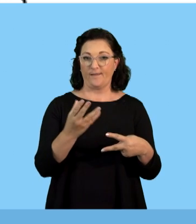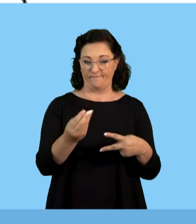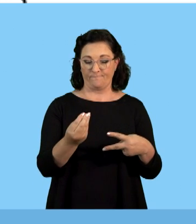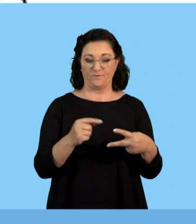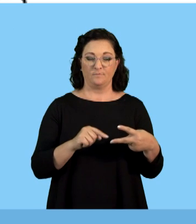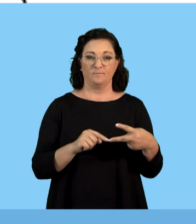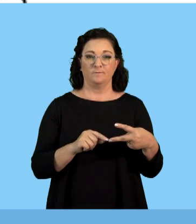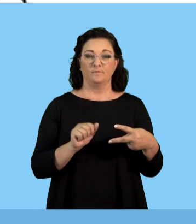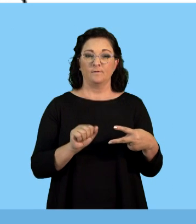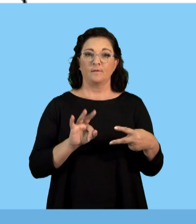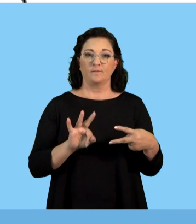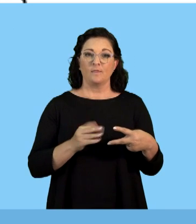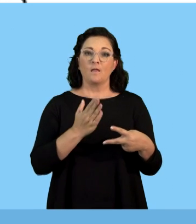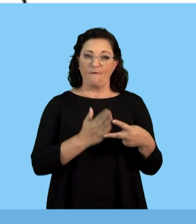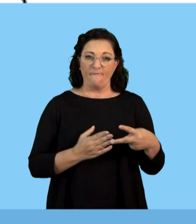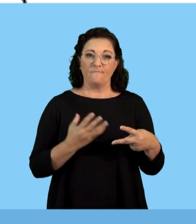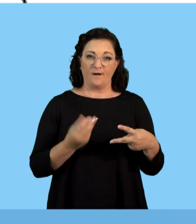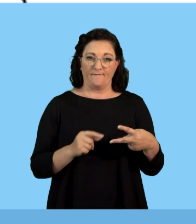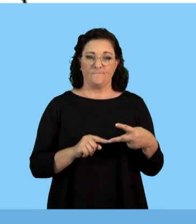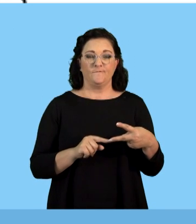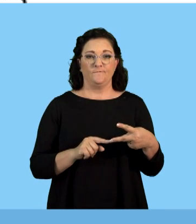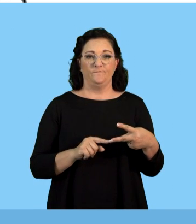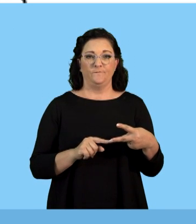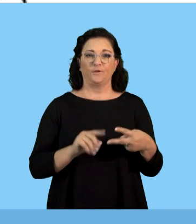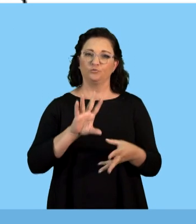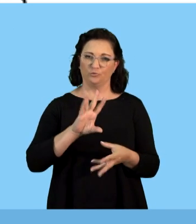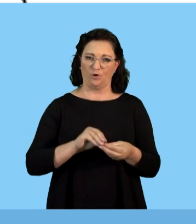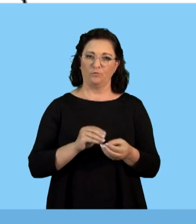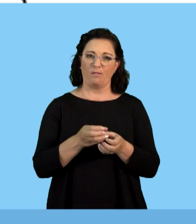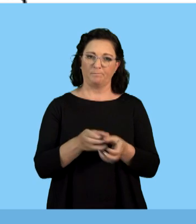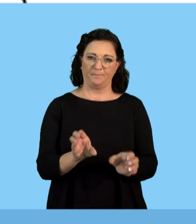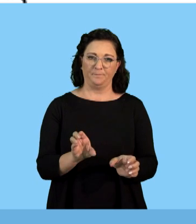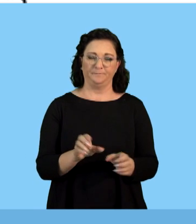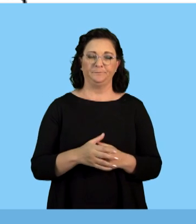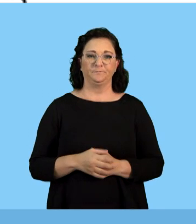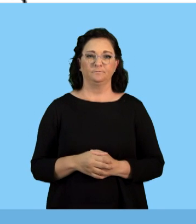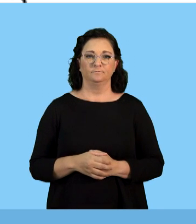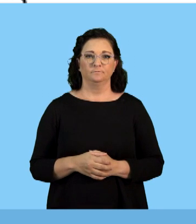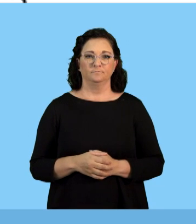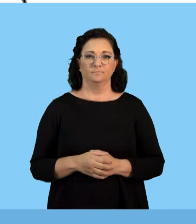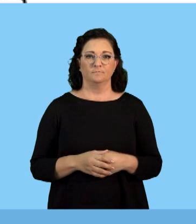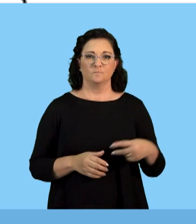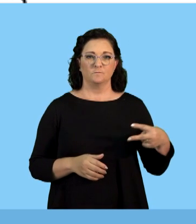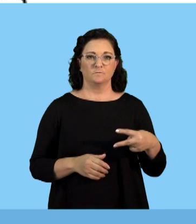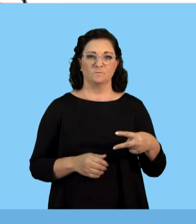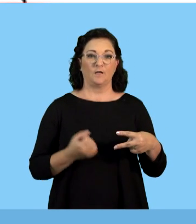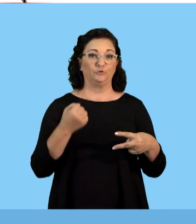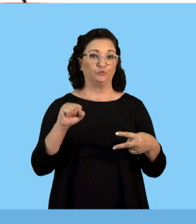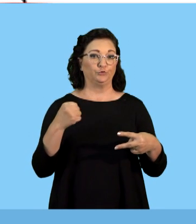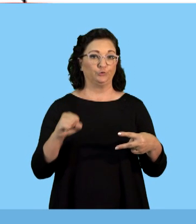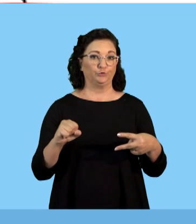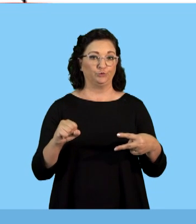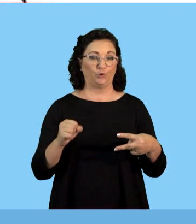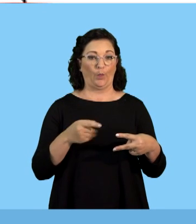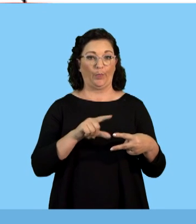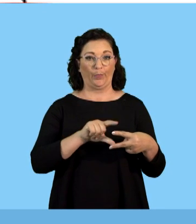half the current, and also at A3, we also have half the current, half the total current. Then that is going to pass through the